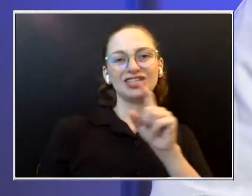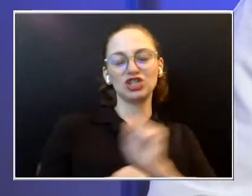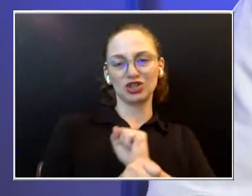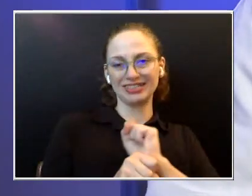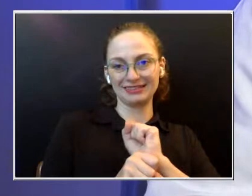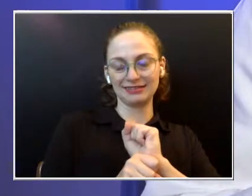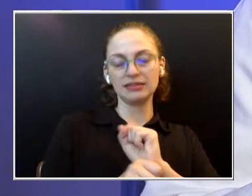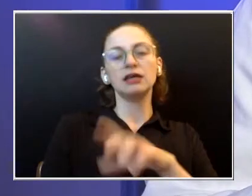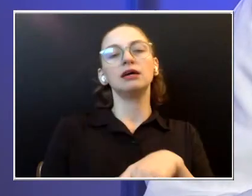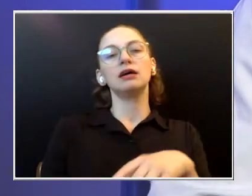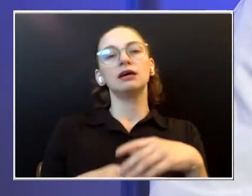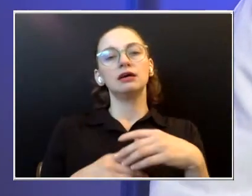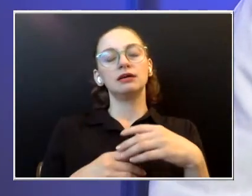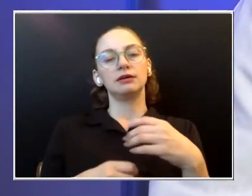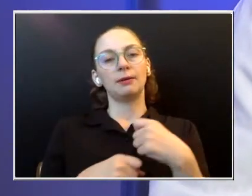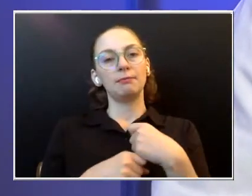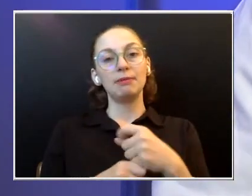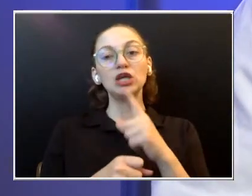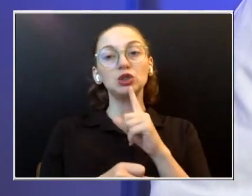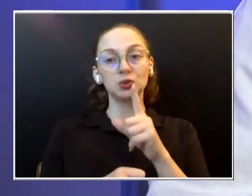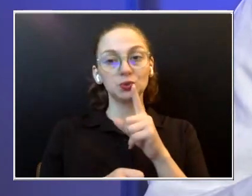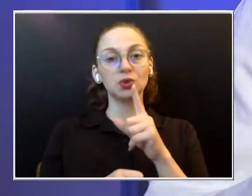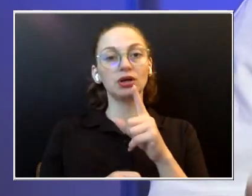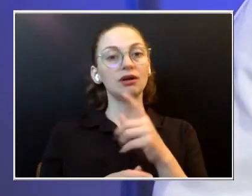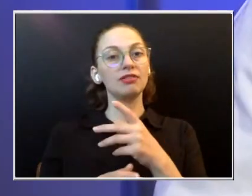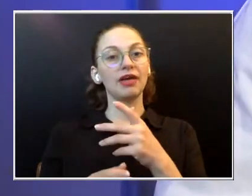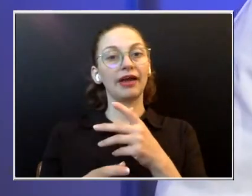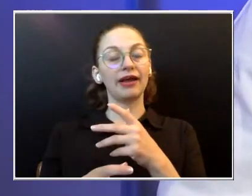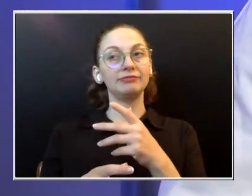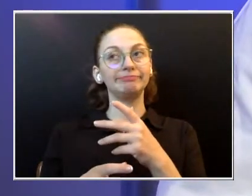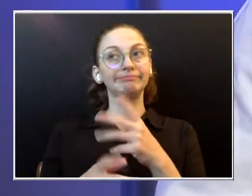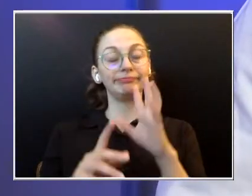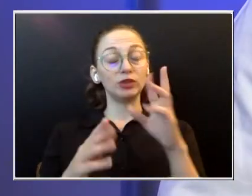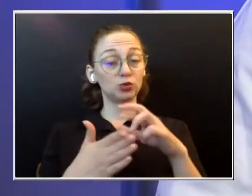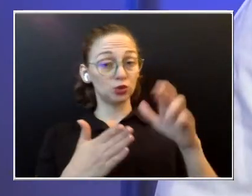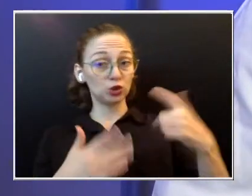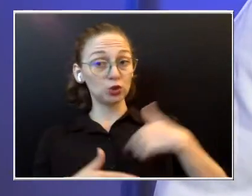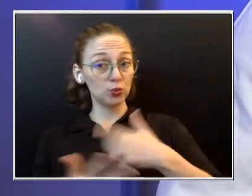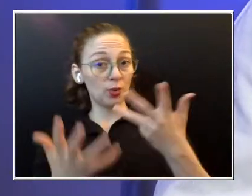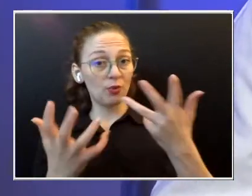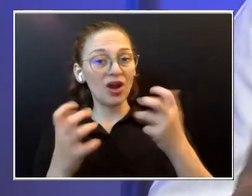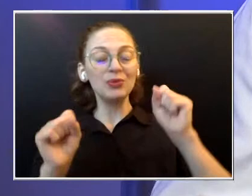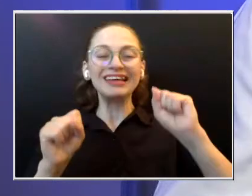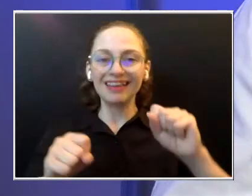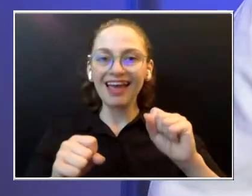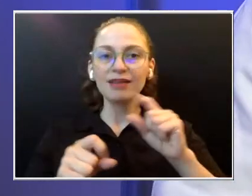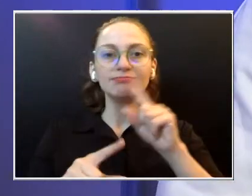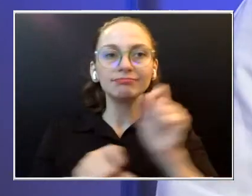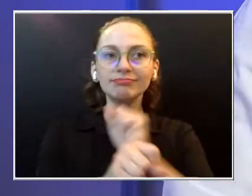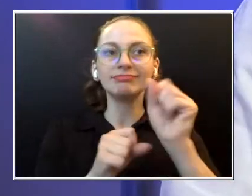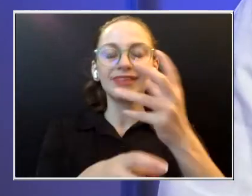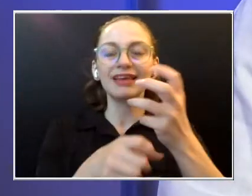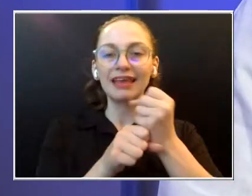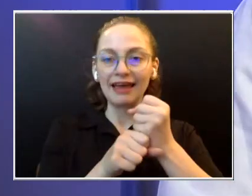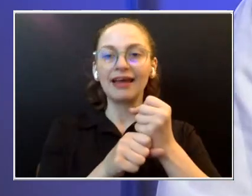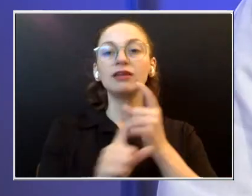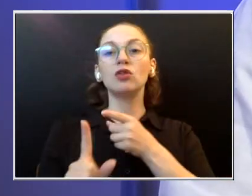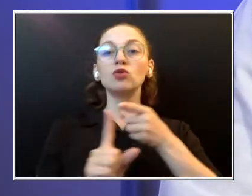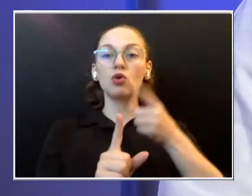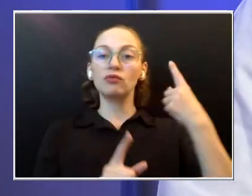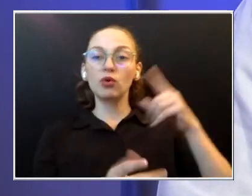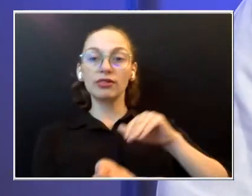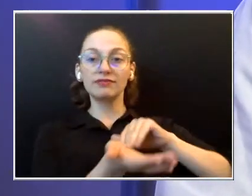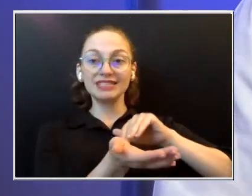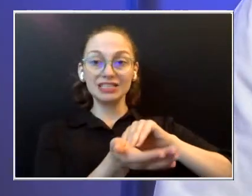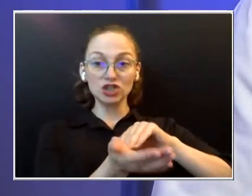dosimetrists are going to be deliverable and that they're meeting the goals of the physicians. And then we want to also just make sure that all the parameters